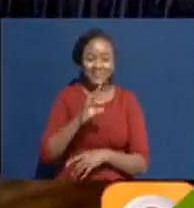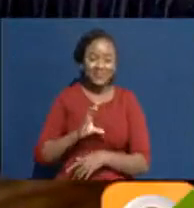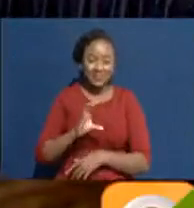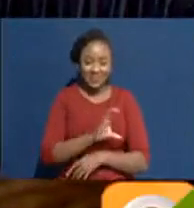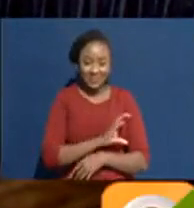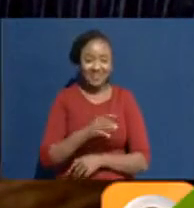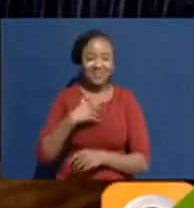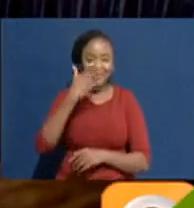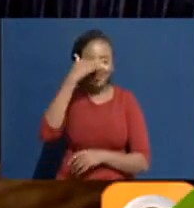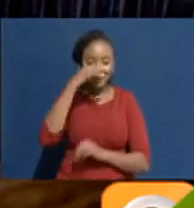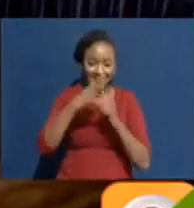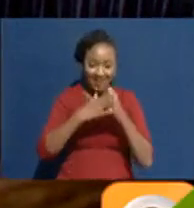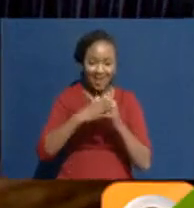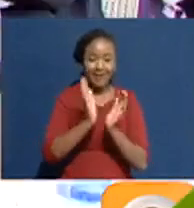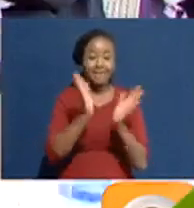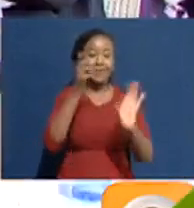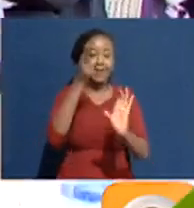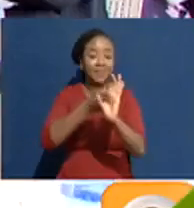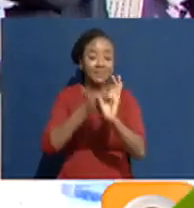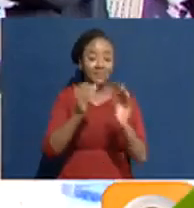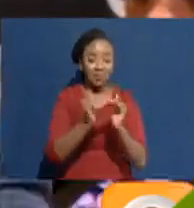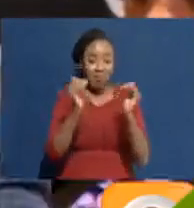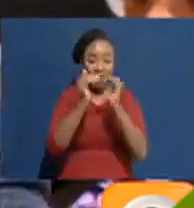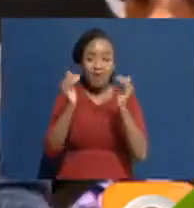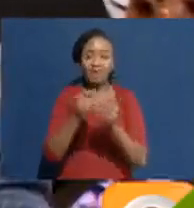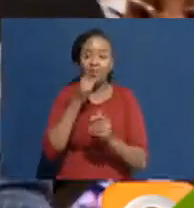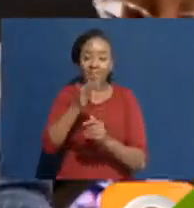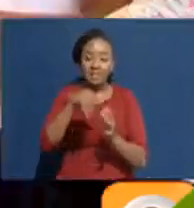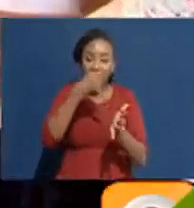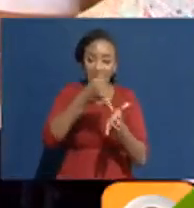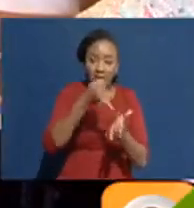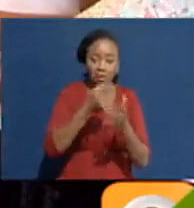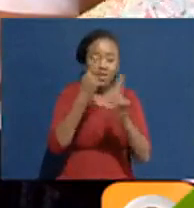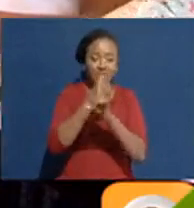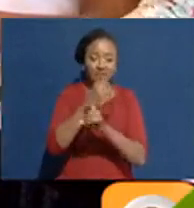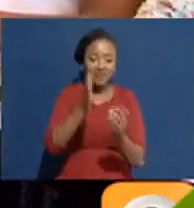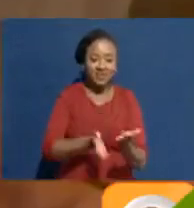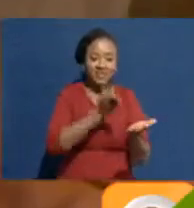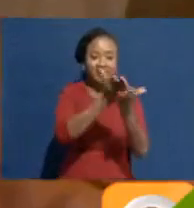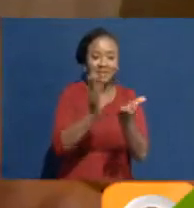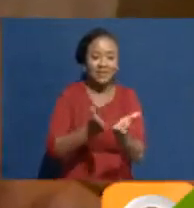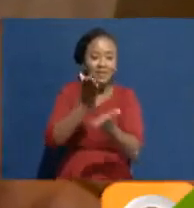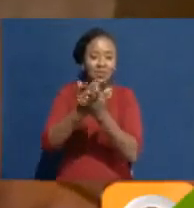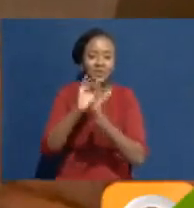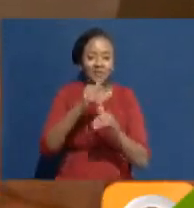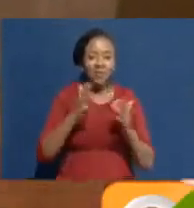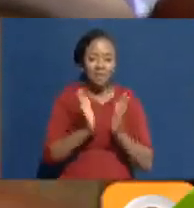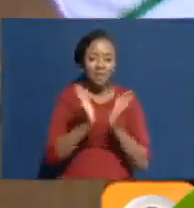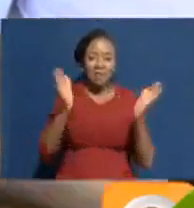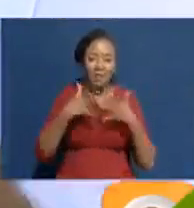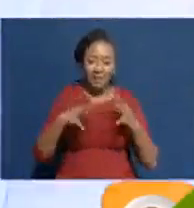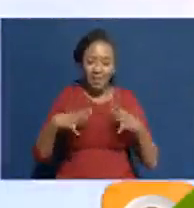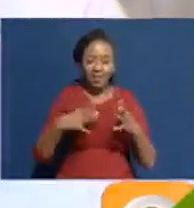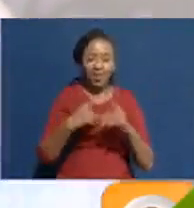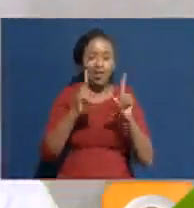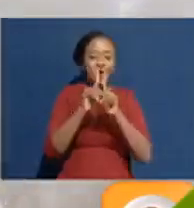the 9 days public participation stage of the bill included submissions from members of the public, stakeholders